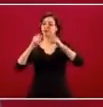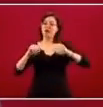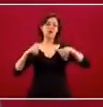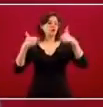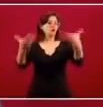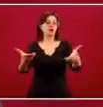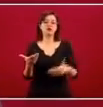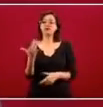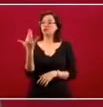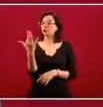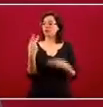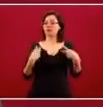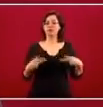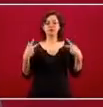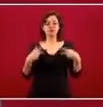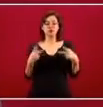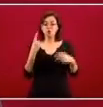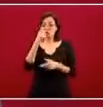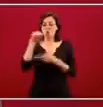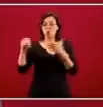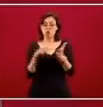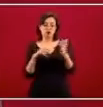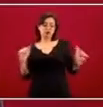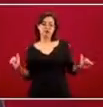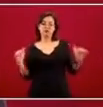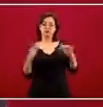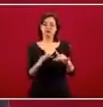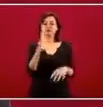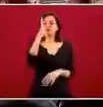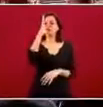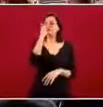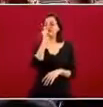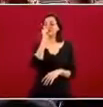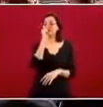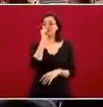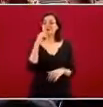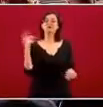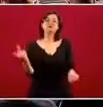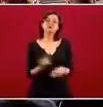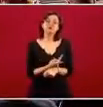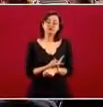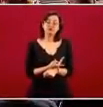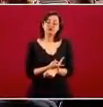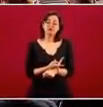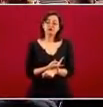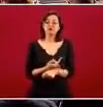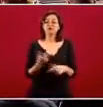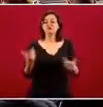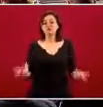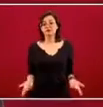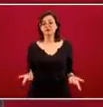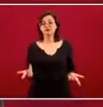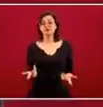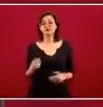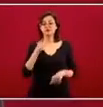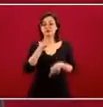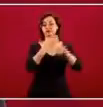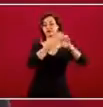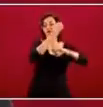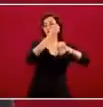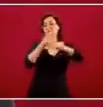in public spaces, that any public activities that involve more than 50 people, and that of